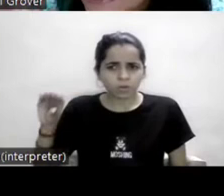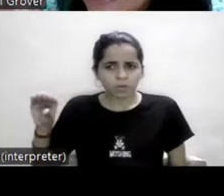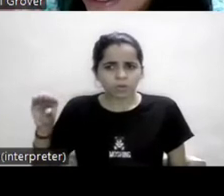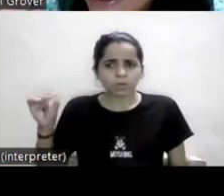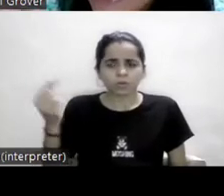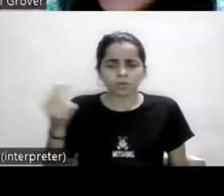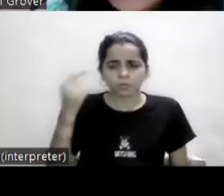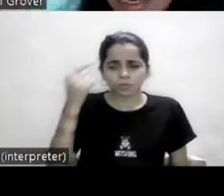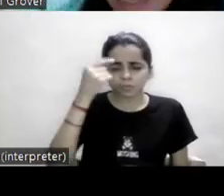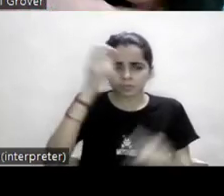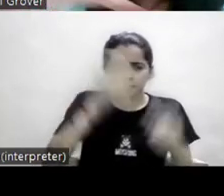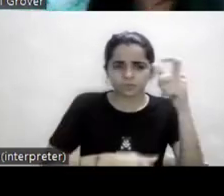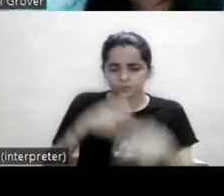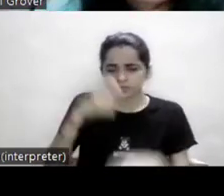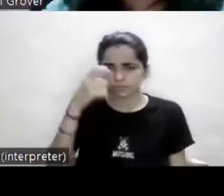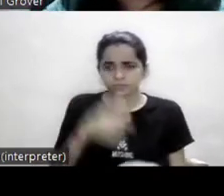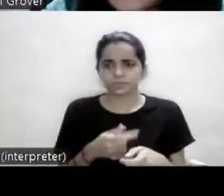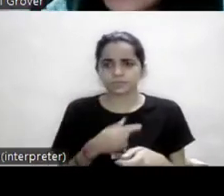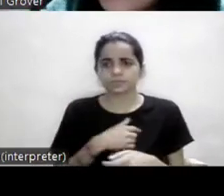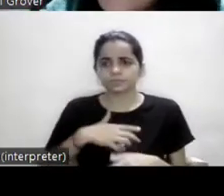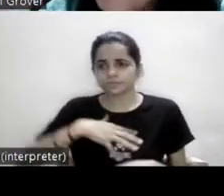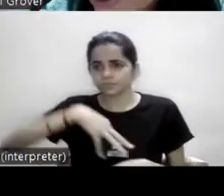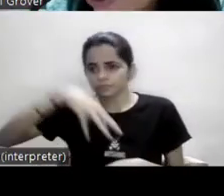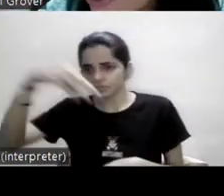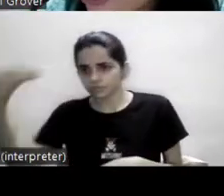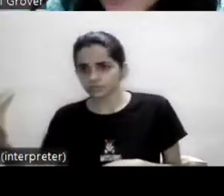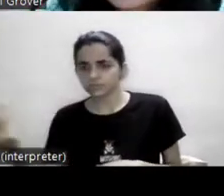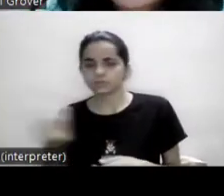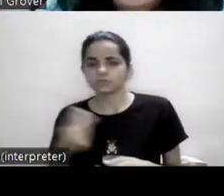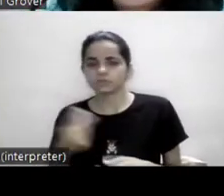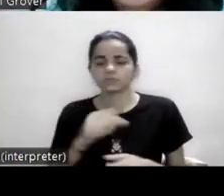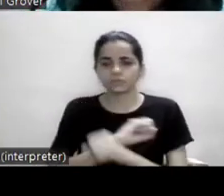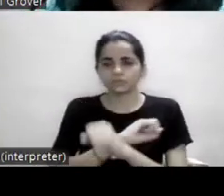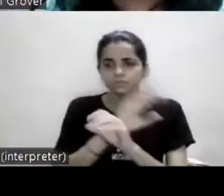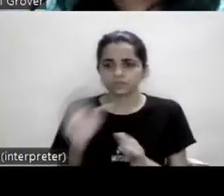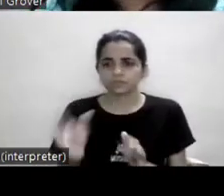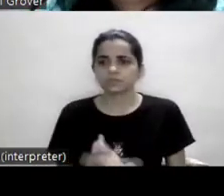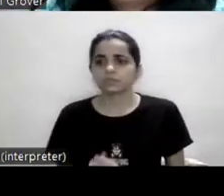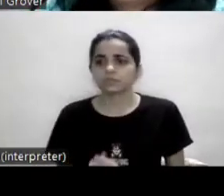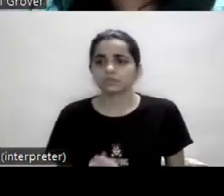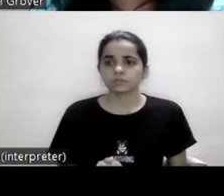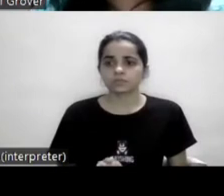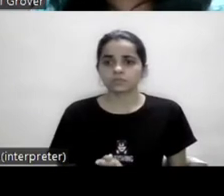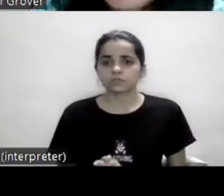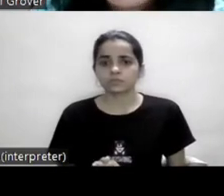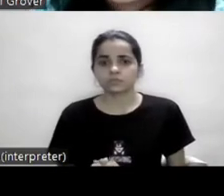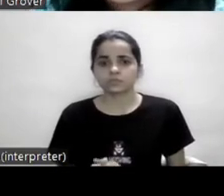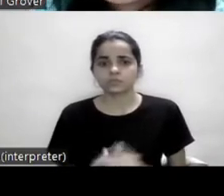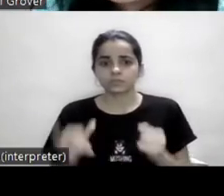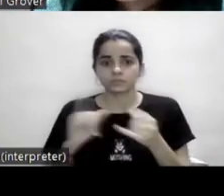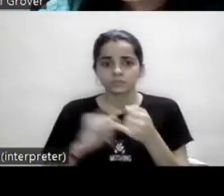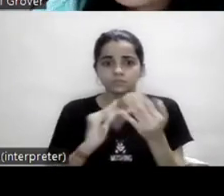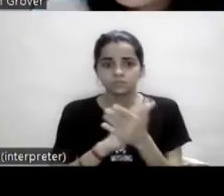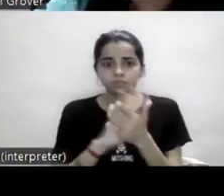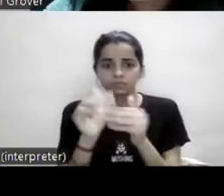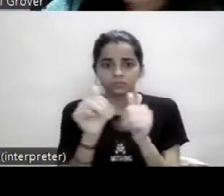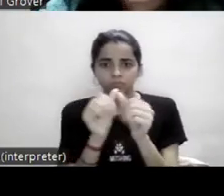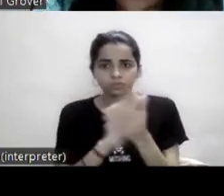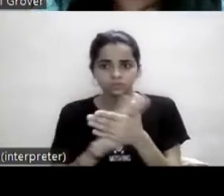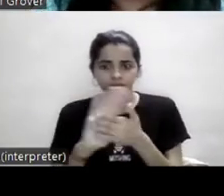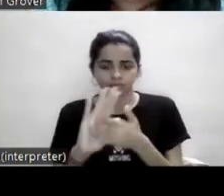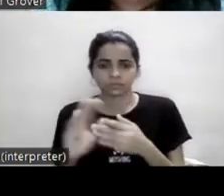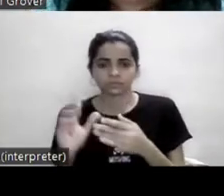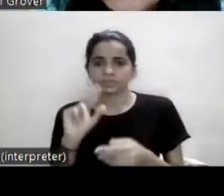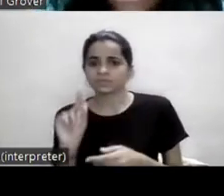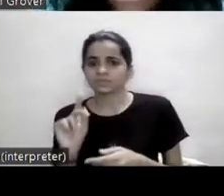mental disability outside that shrine. Because Shahadola used to love animals. So these people